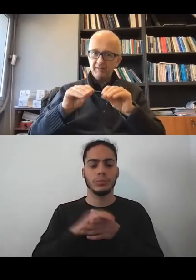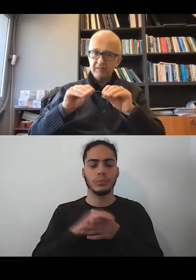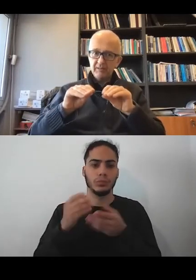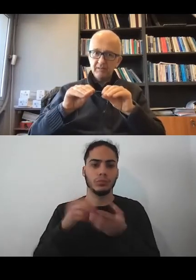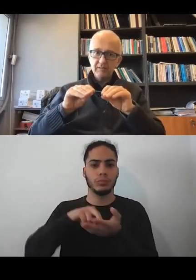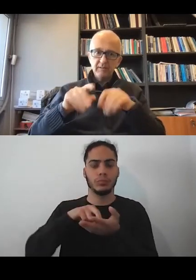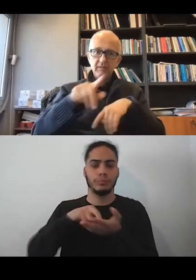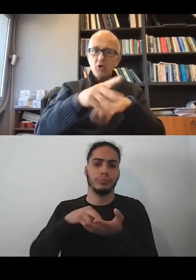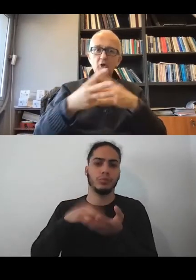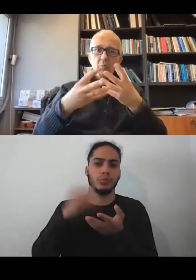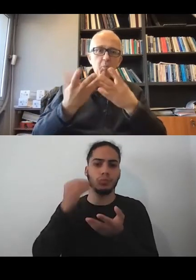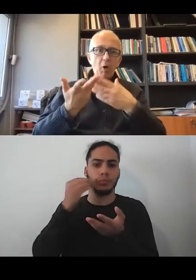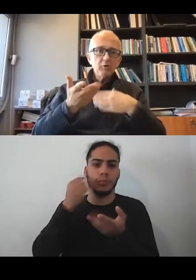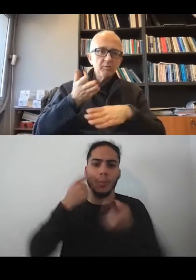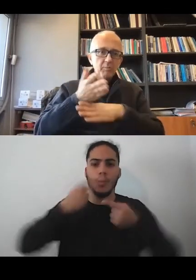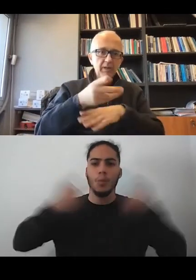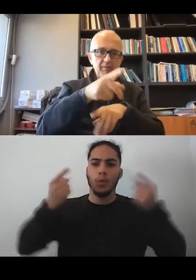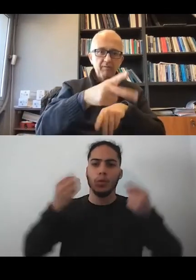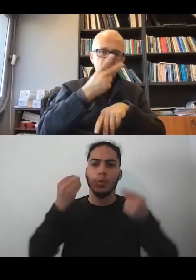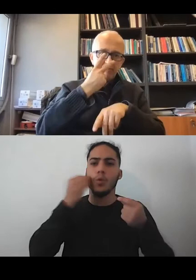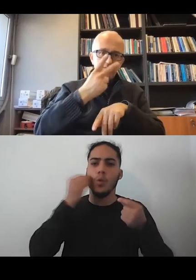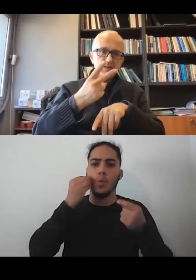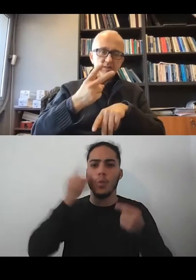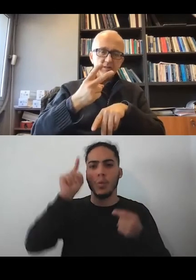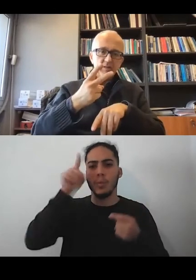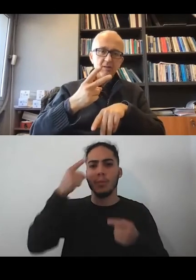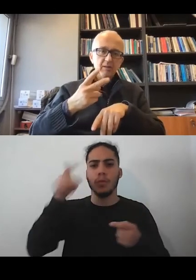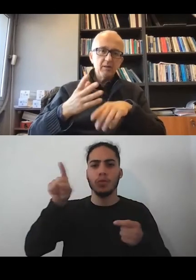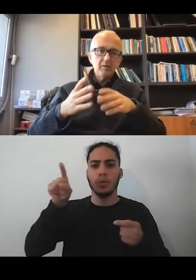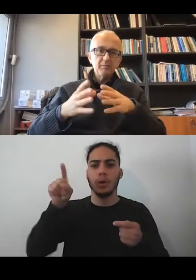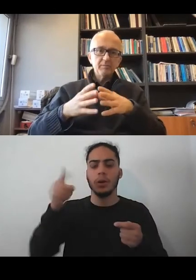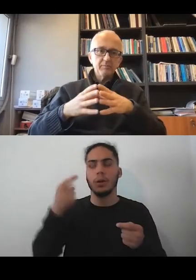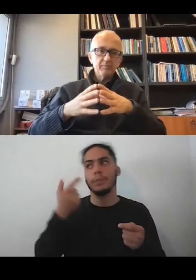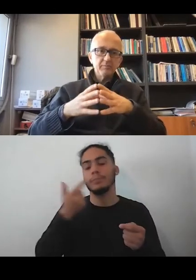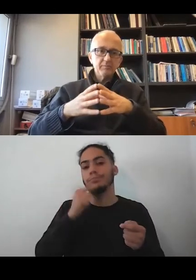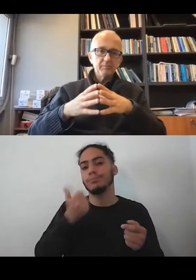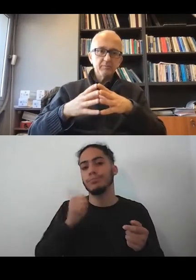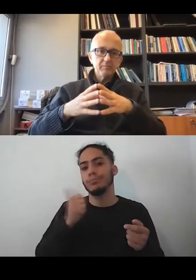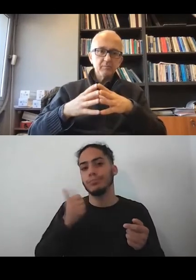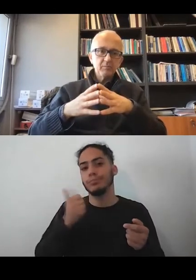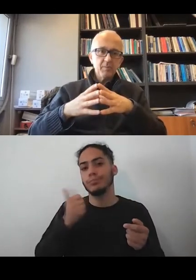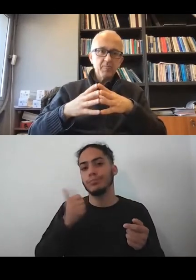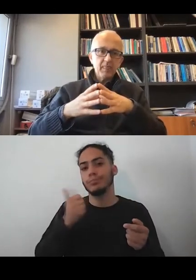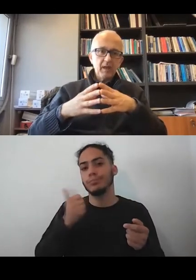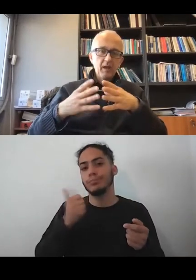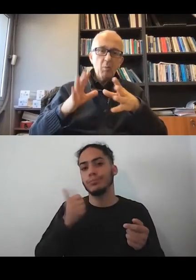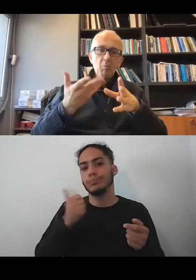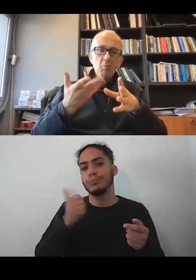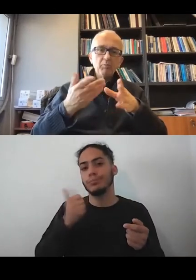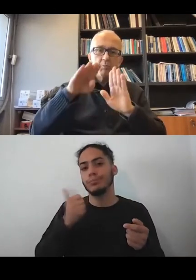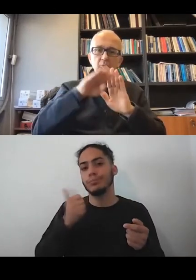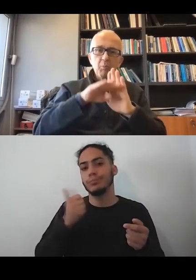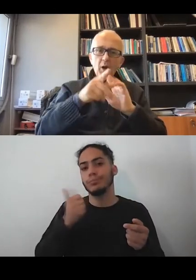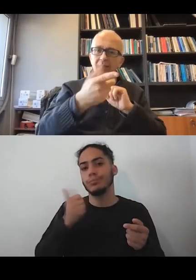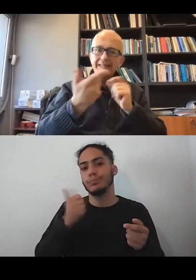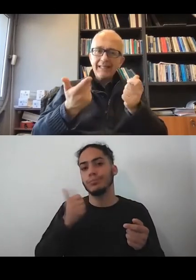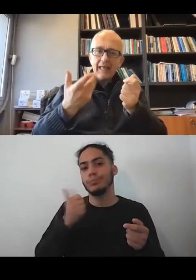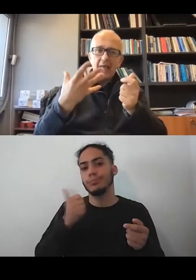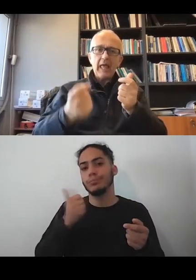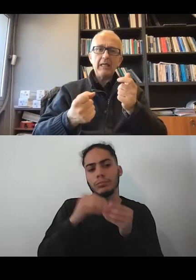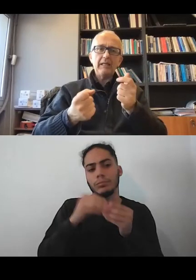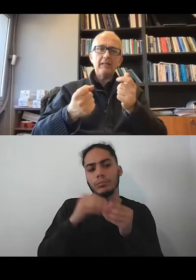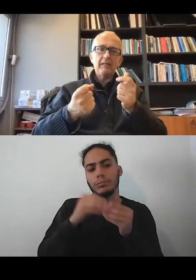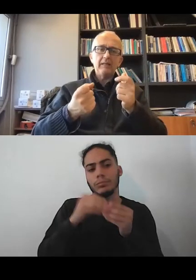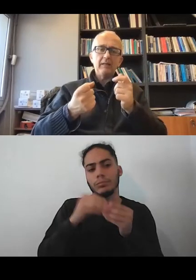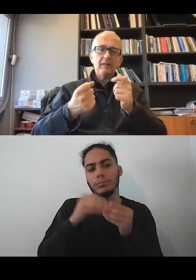demonstrates how a teacher can add a quiz and how a